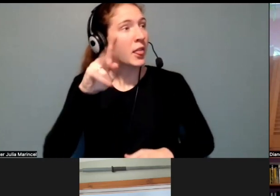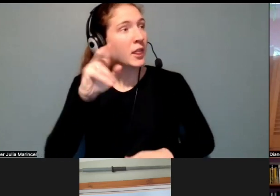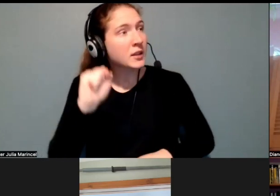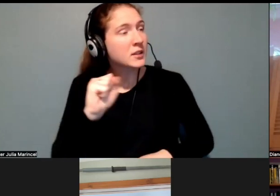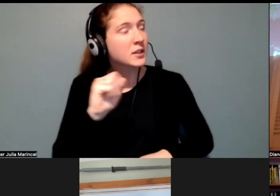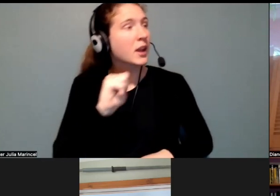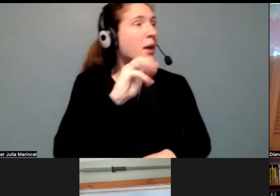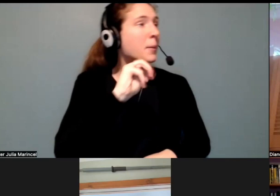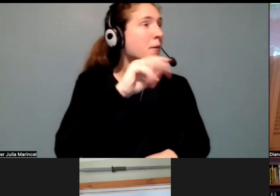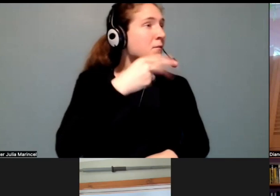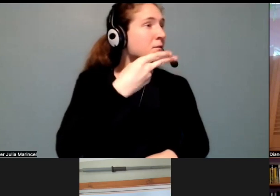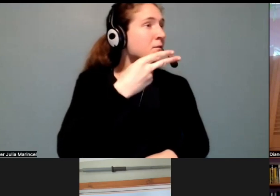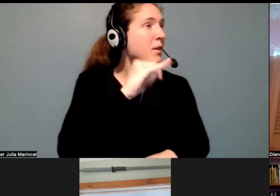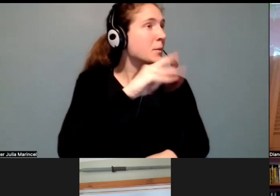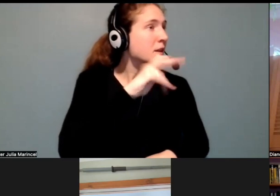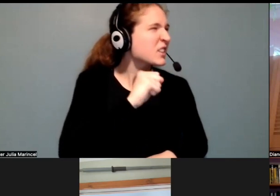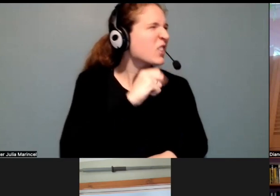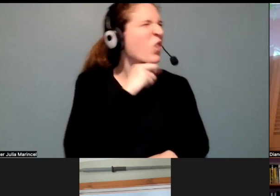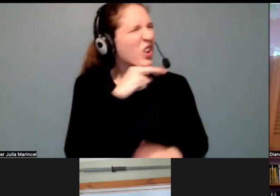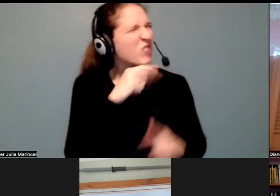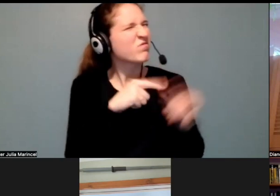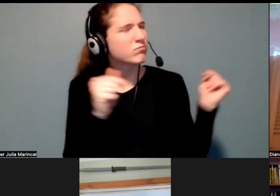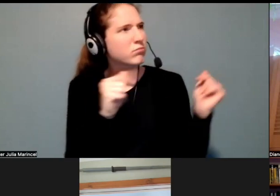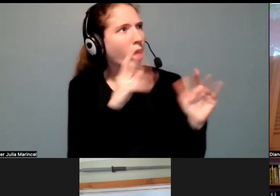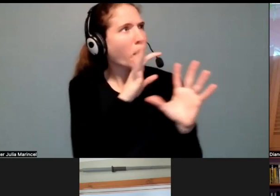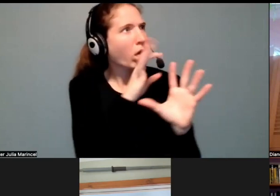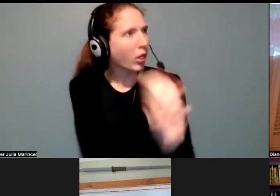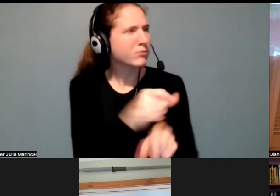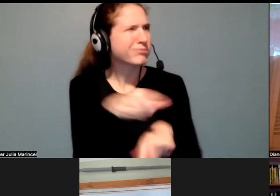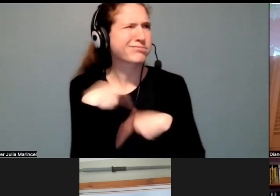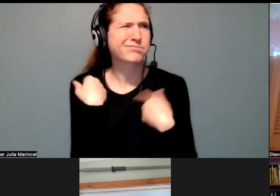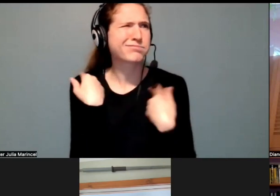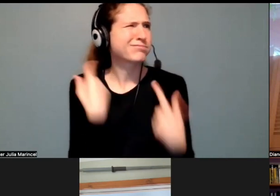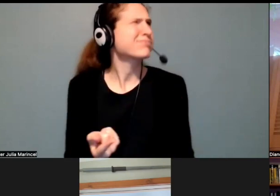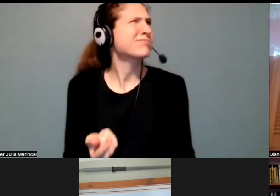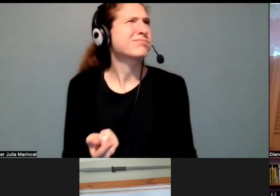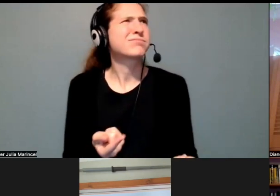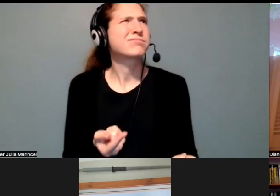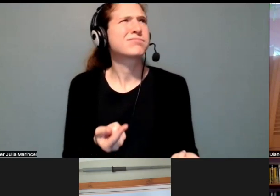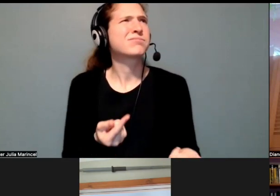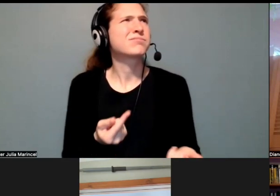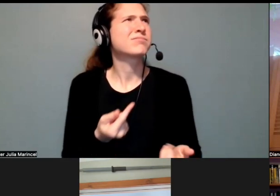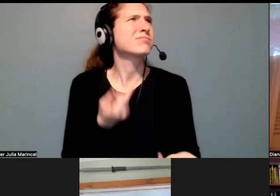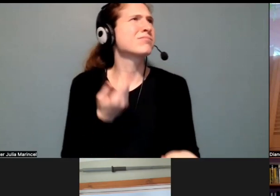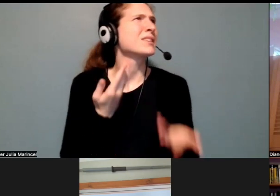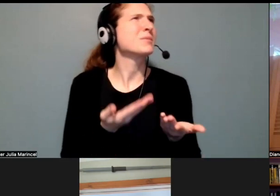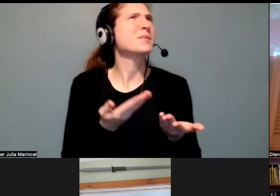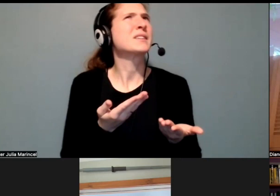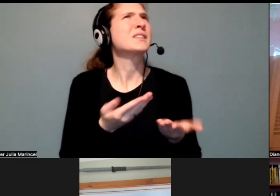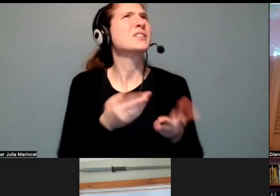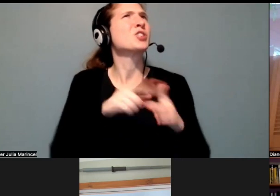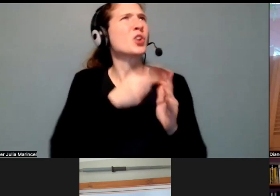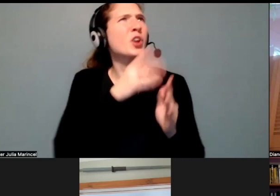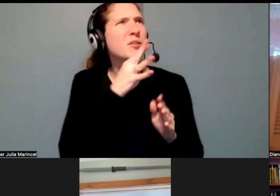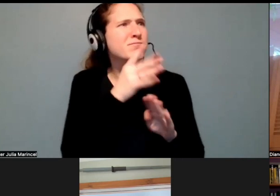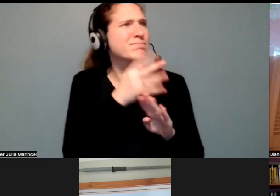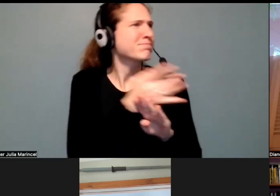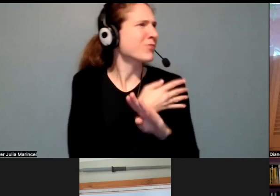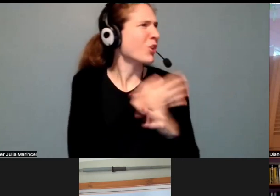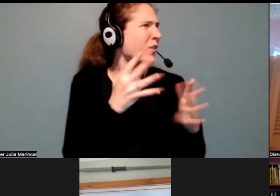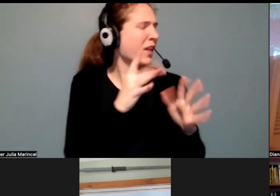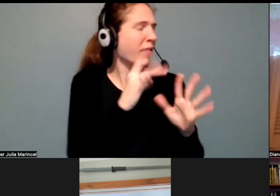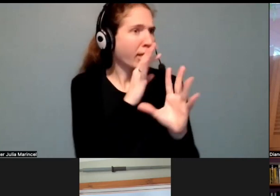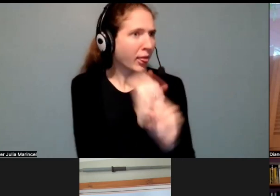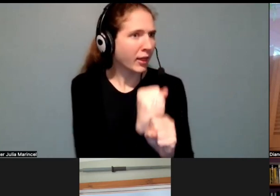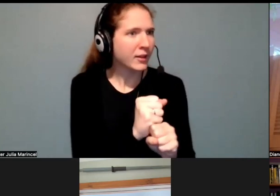animals as far back as I can remember, since I could talk, probably before. And so I grew up looking for turtles,